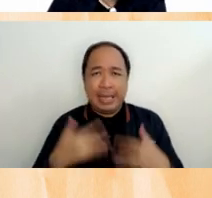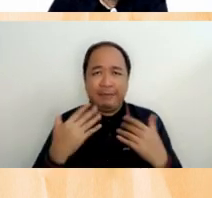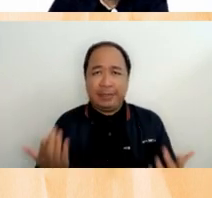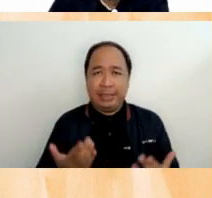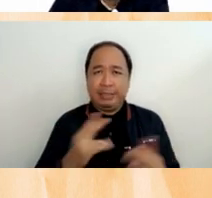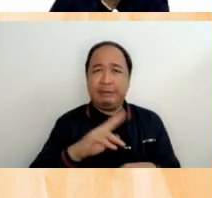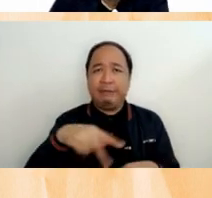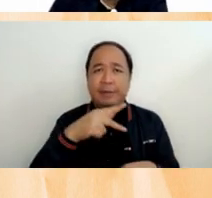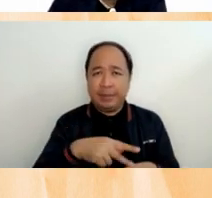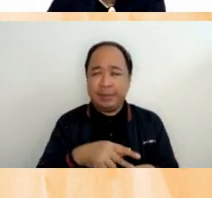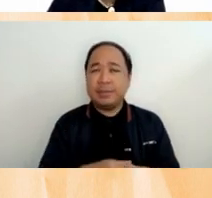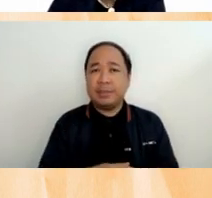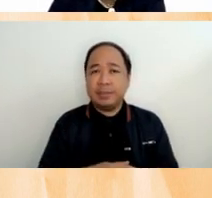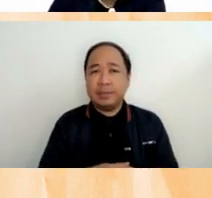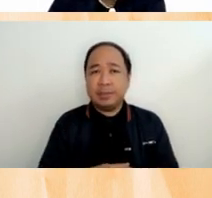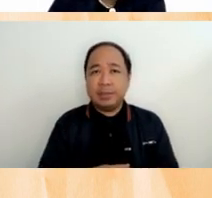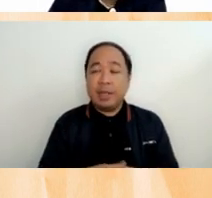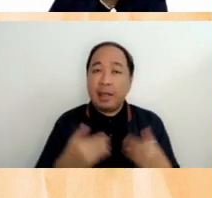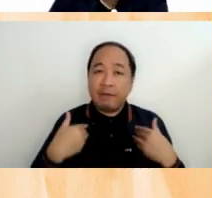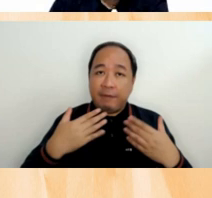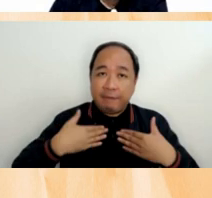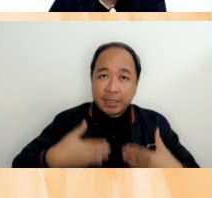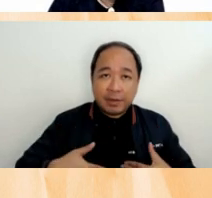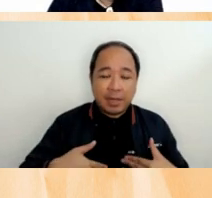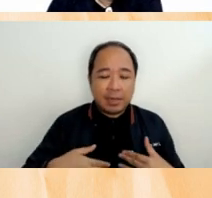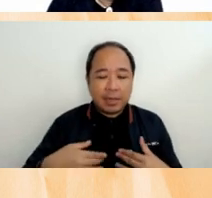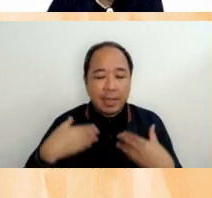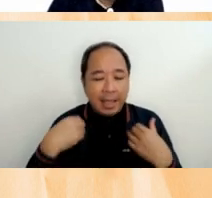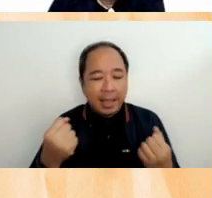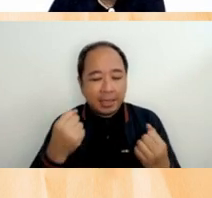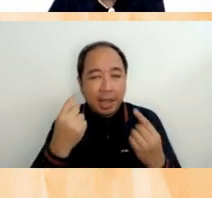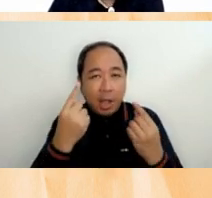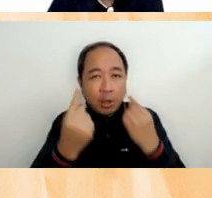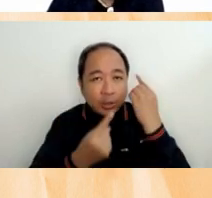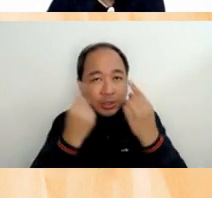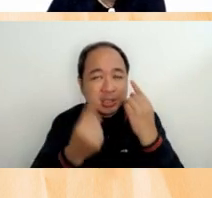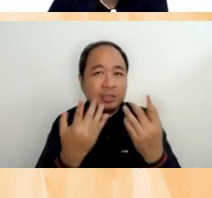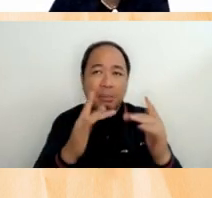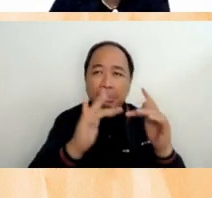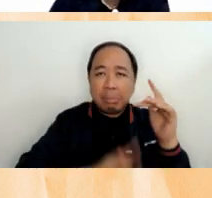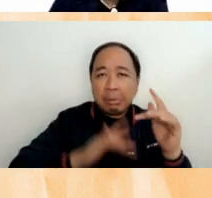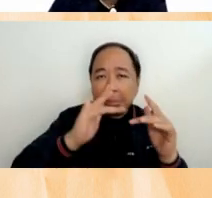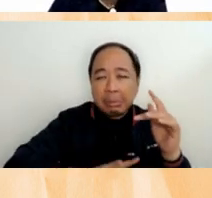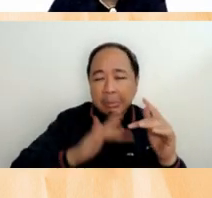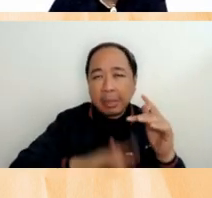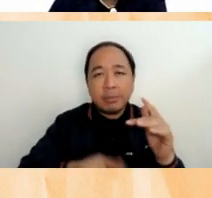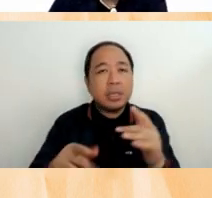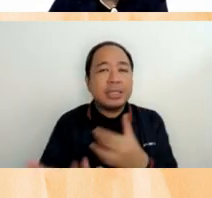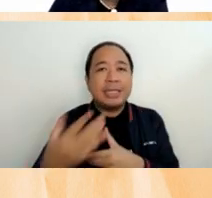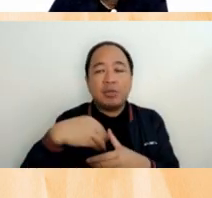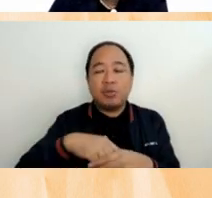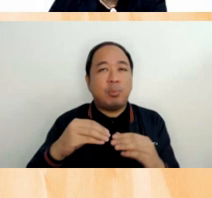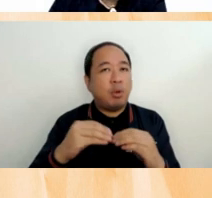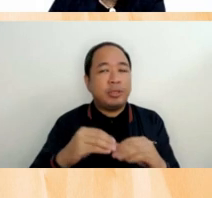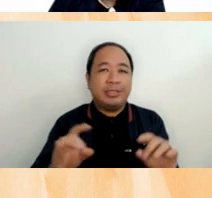increased risk of heart disease, stroke, and even dementia for older adults. And in the end, he says